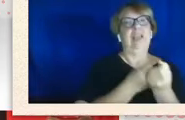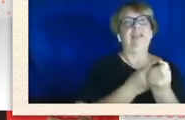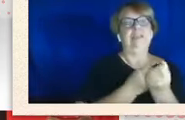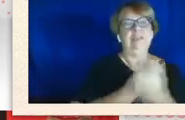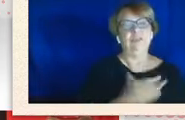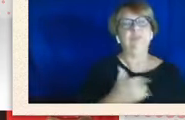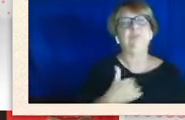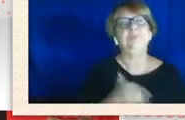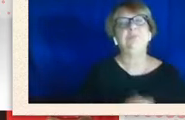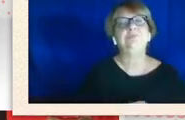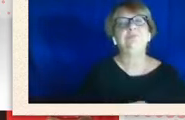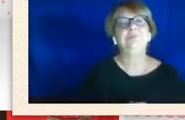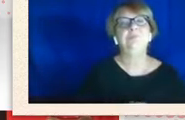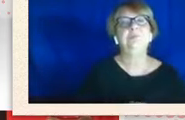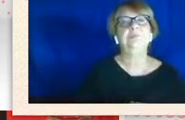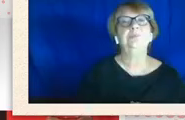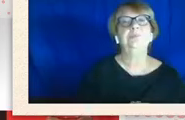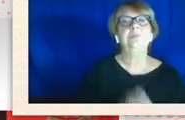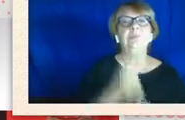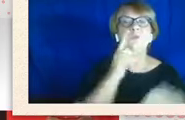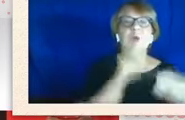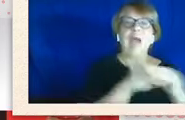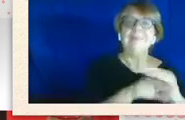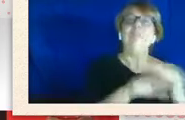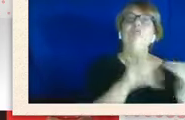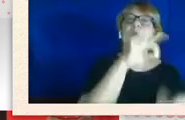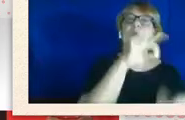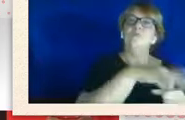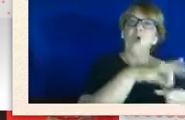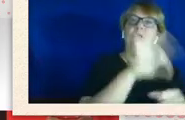for Access to Vote Florida.